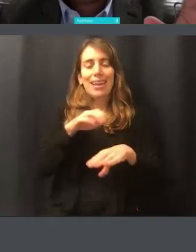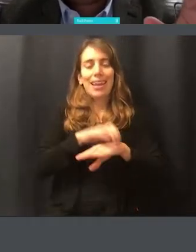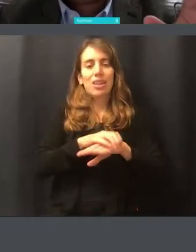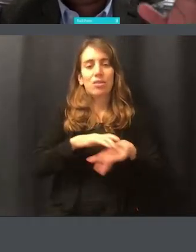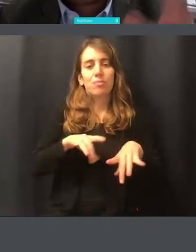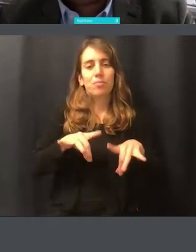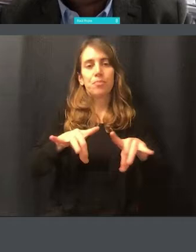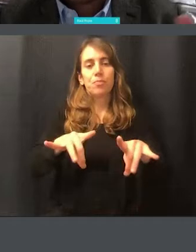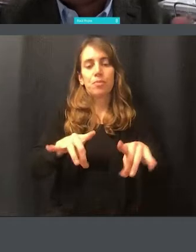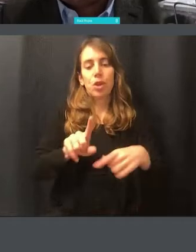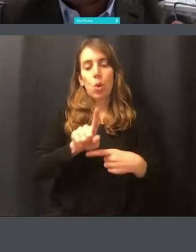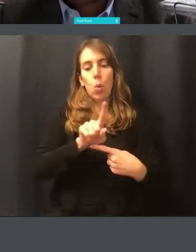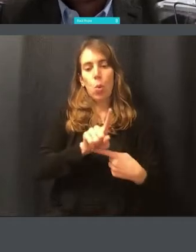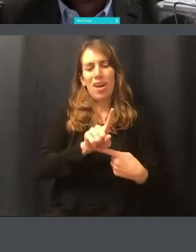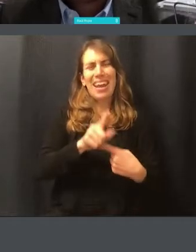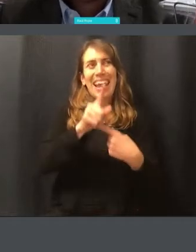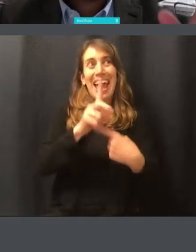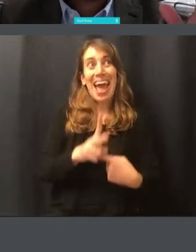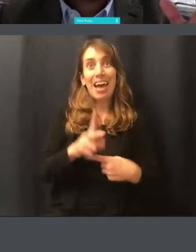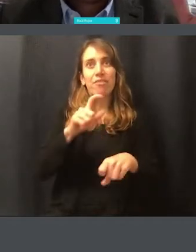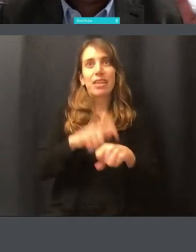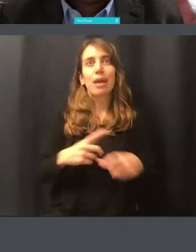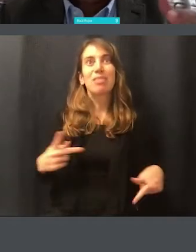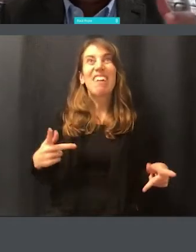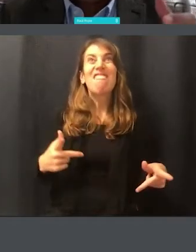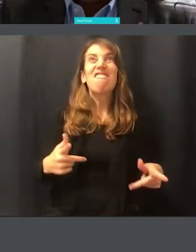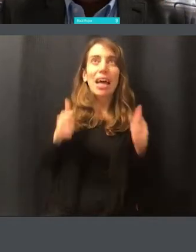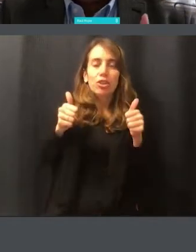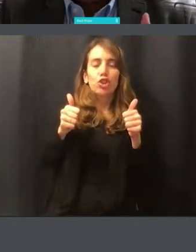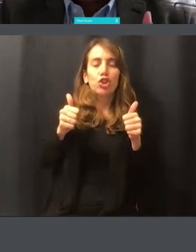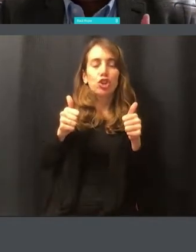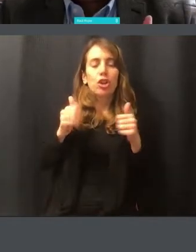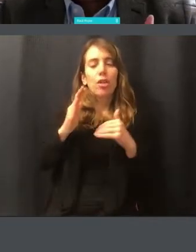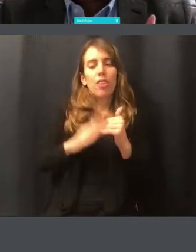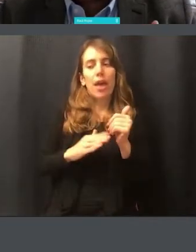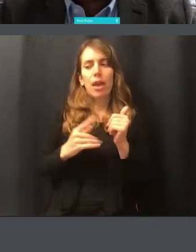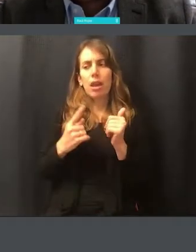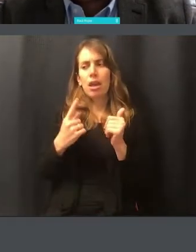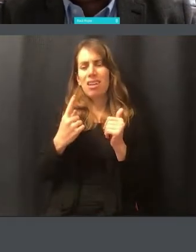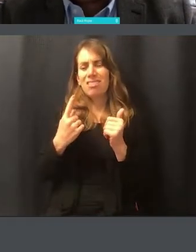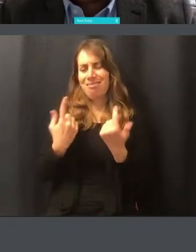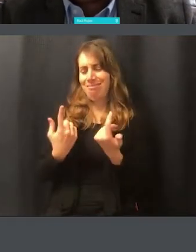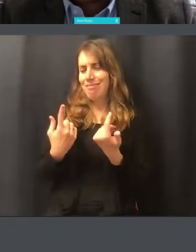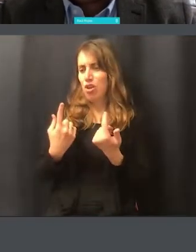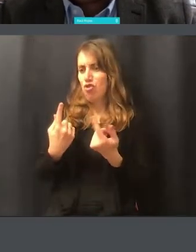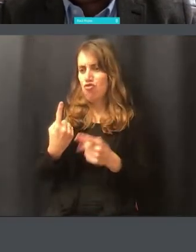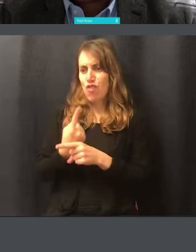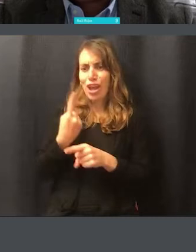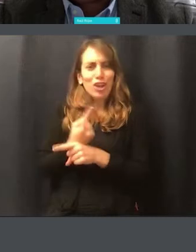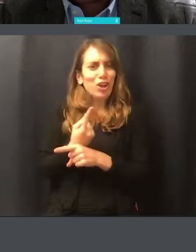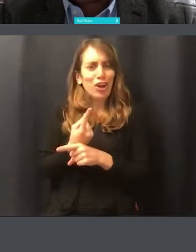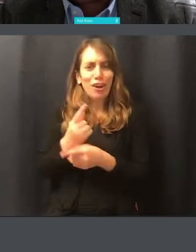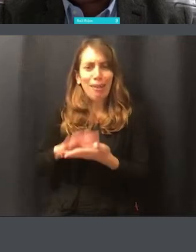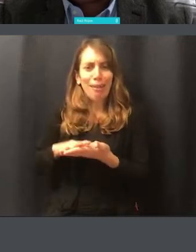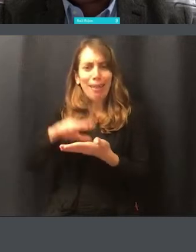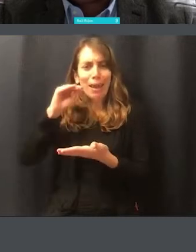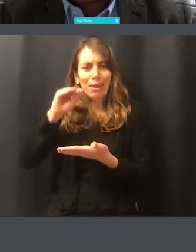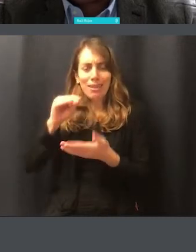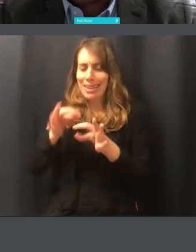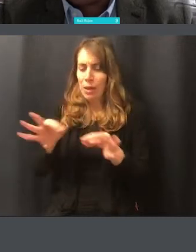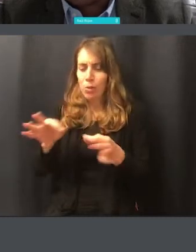times faster than that of monolingual English-speaking kids, right? So basically, these kids need to acquire English, and they need to acquire